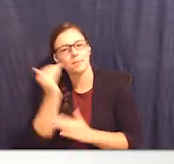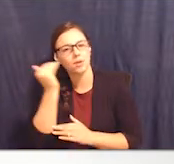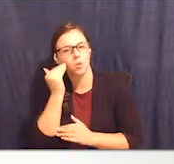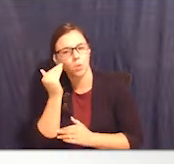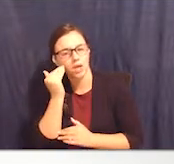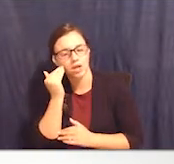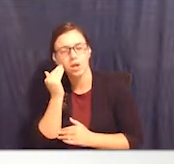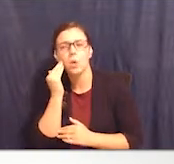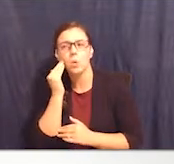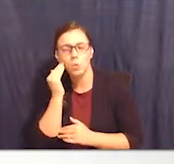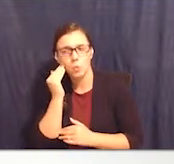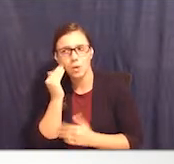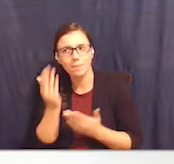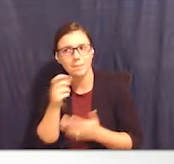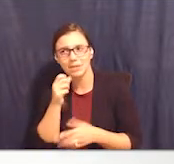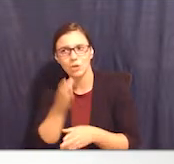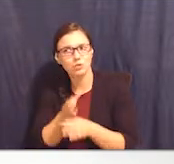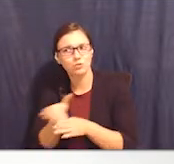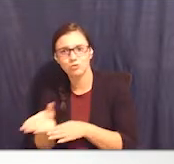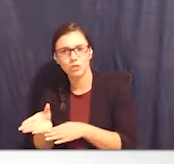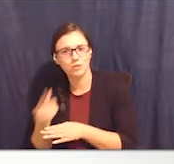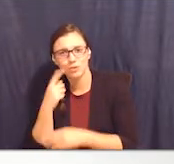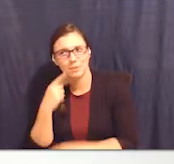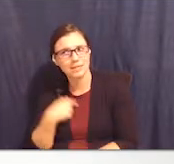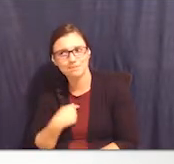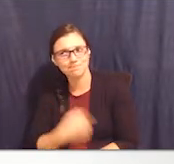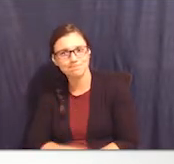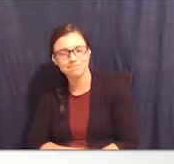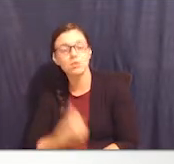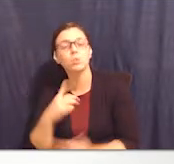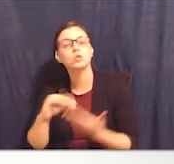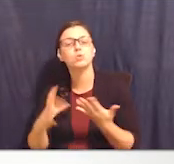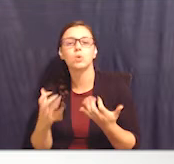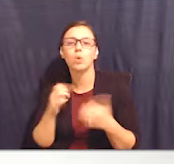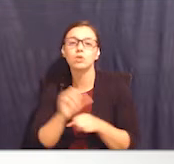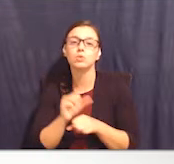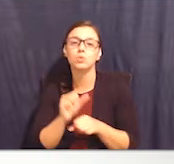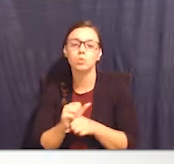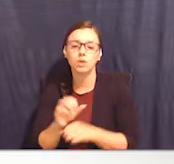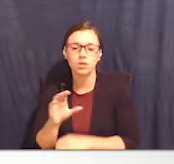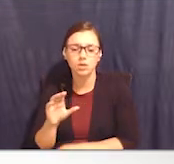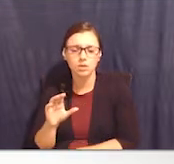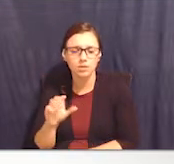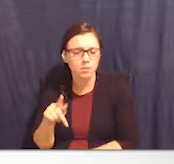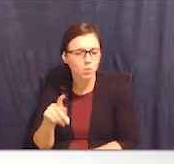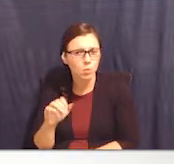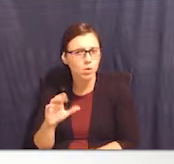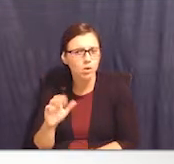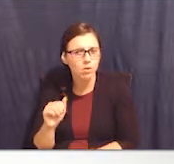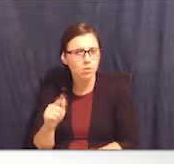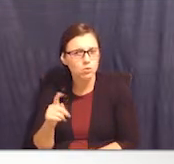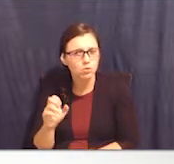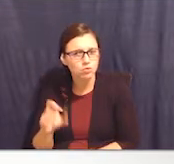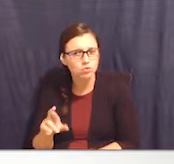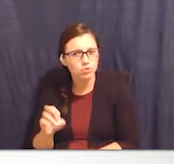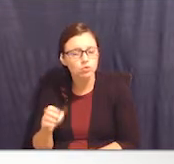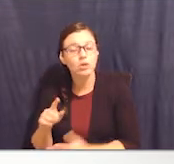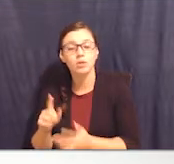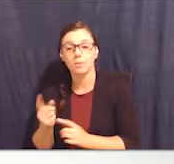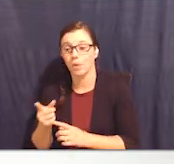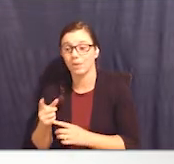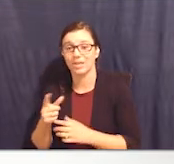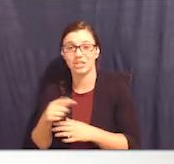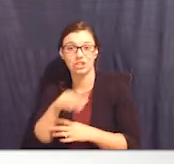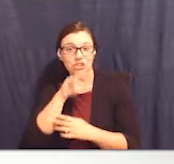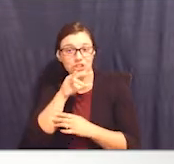going to go to? What kind of degree am I going to have? What kind of money am I going to be making? And that's a big one. It's